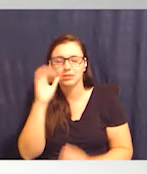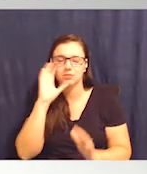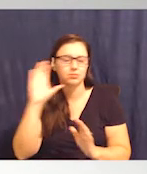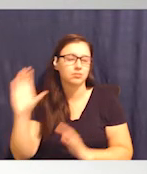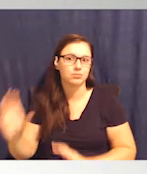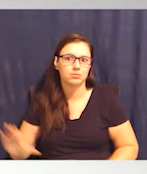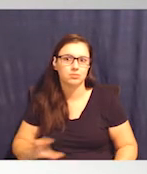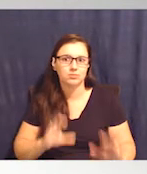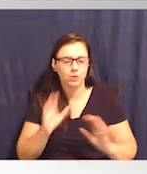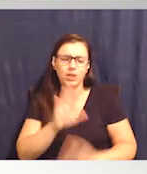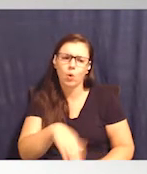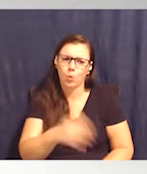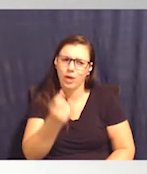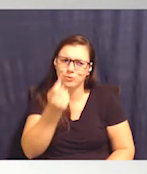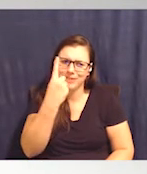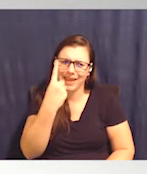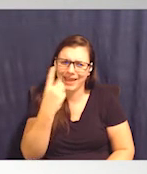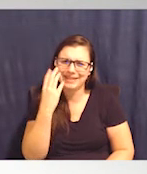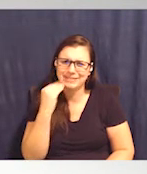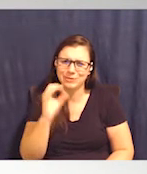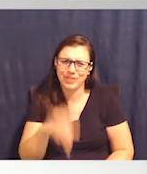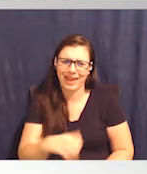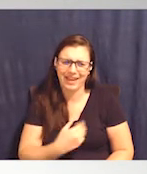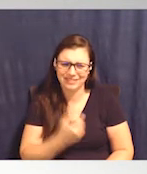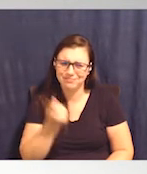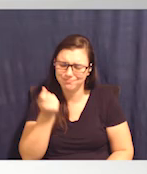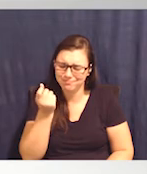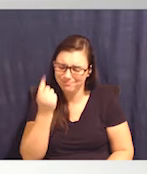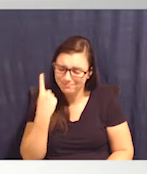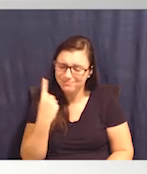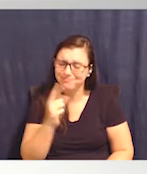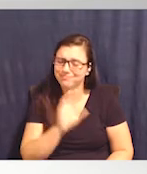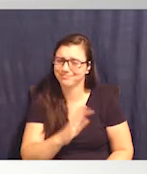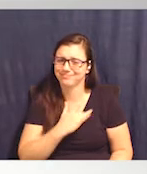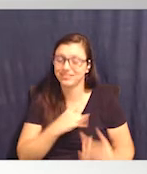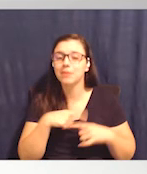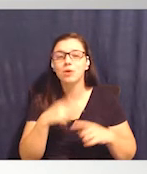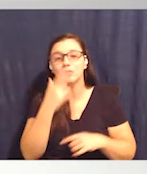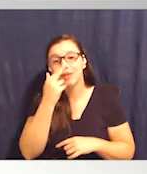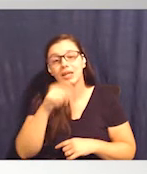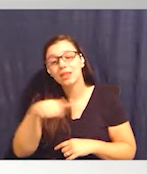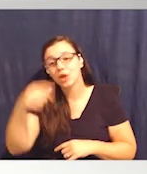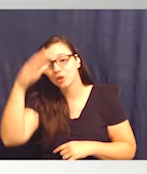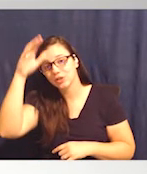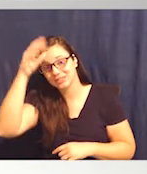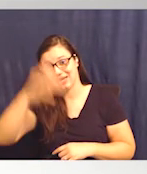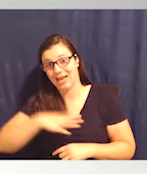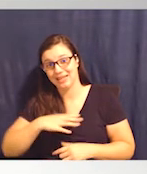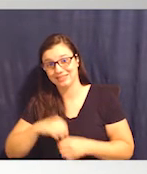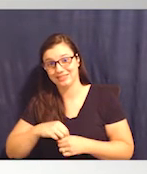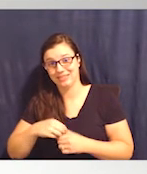there. I understand the concern. But it was funny because the other dads in the room were just kind of, whoa, what kind of night did he have?